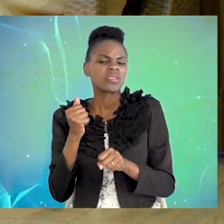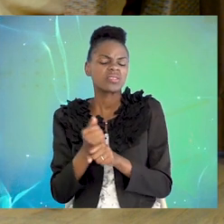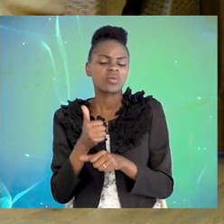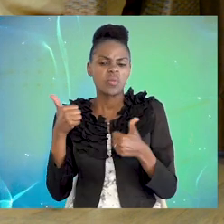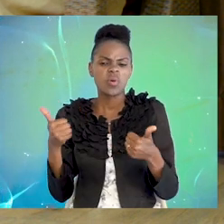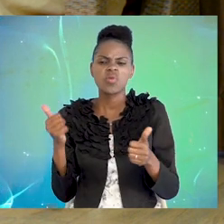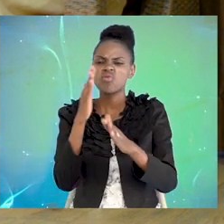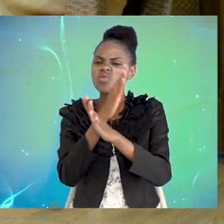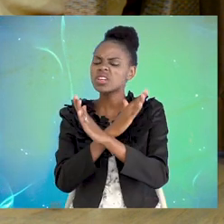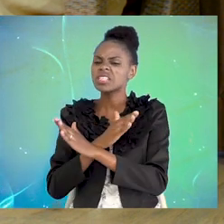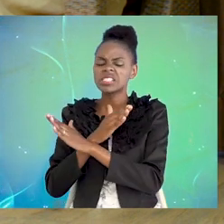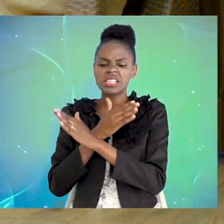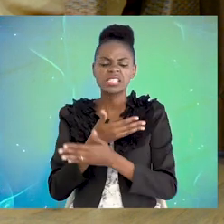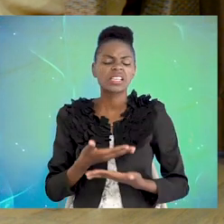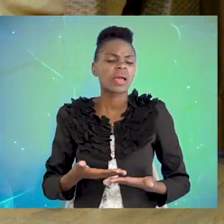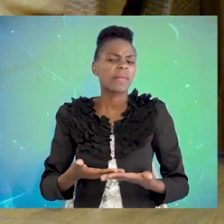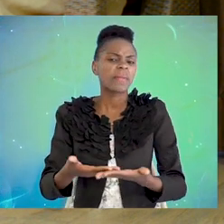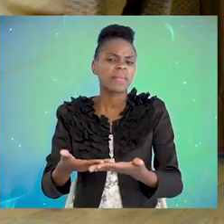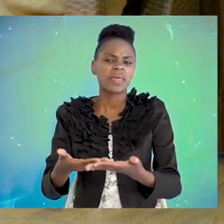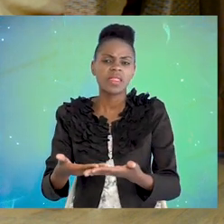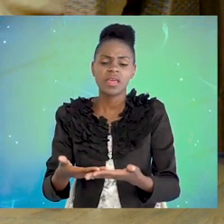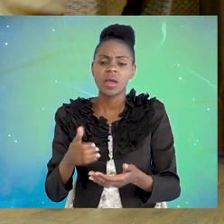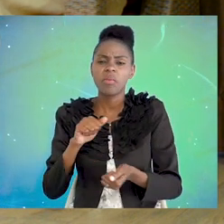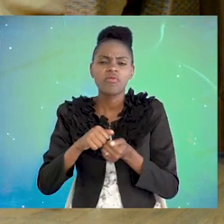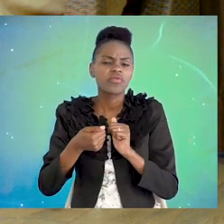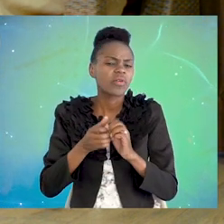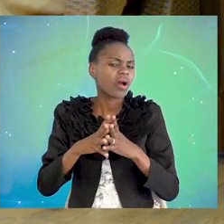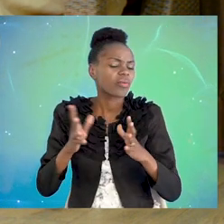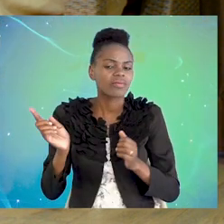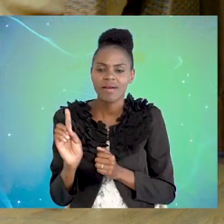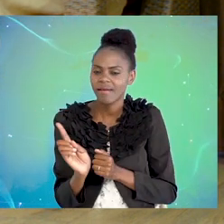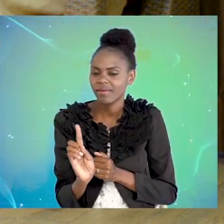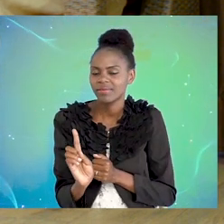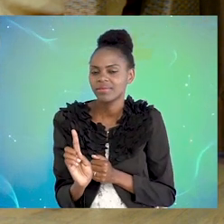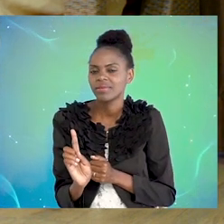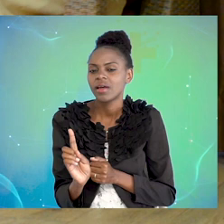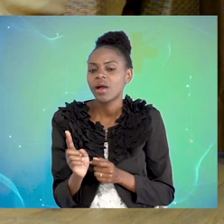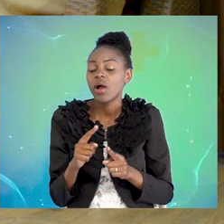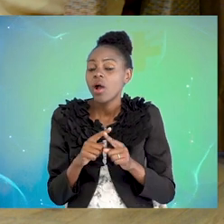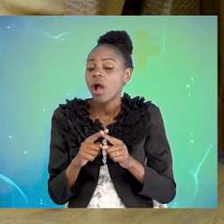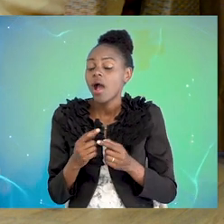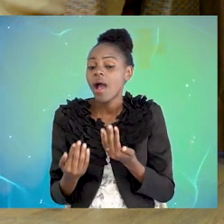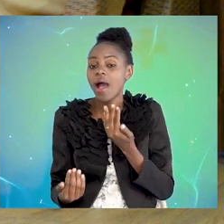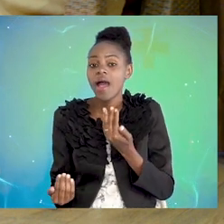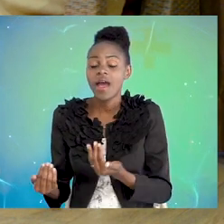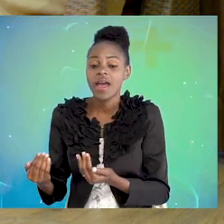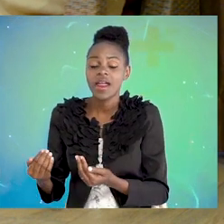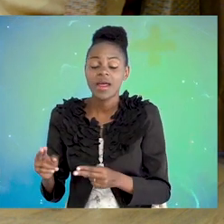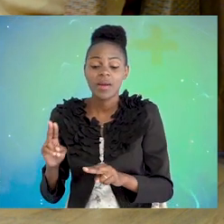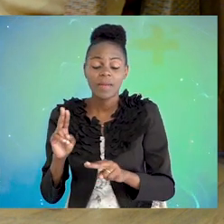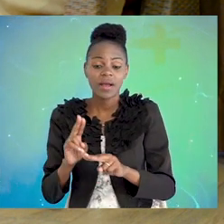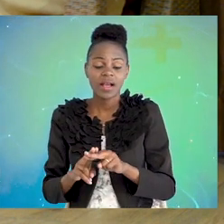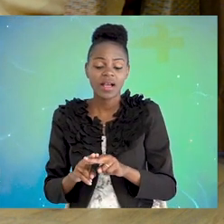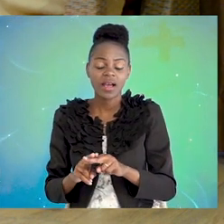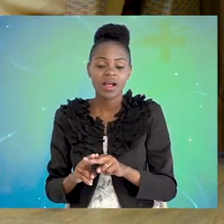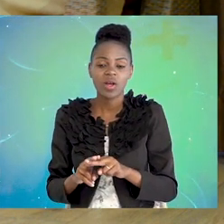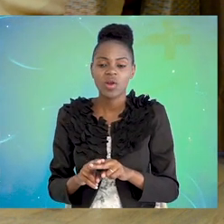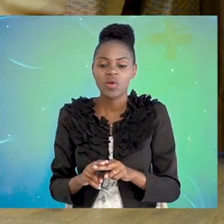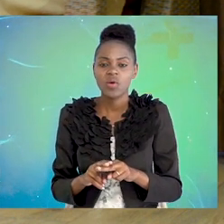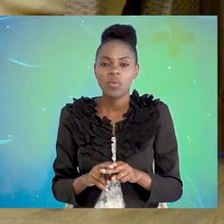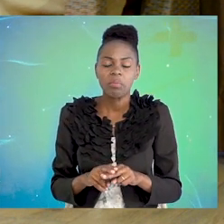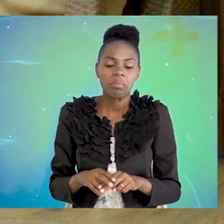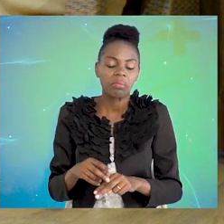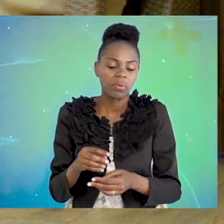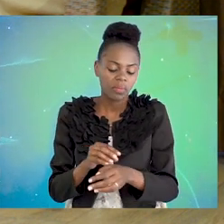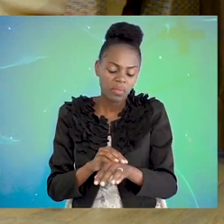very safe. It didn't cause any serious adverse events at all. Children just get a slightly sore arm, a little bit